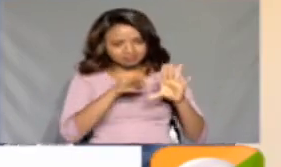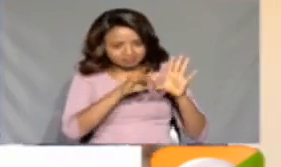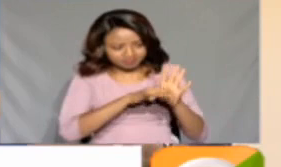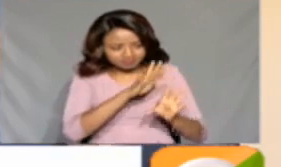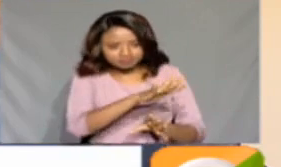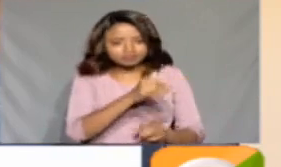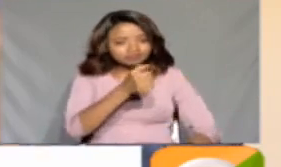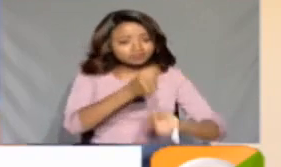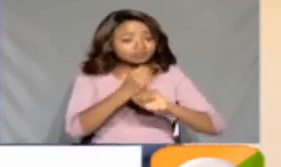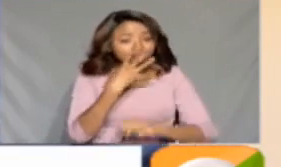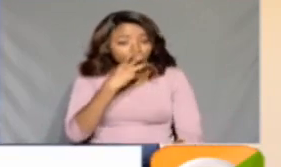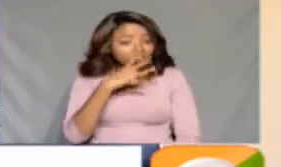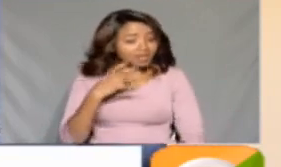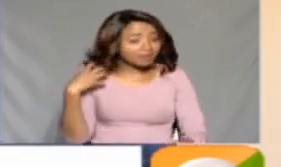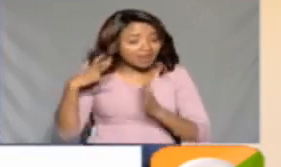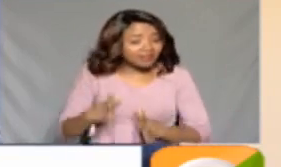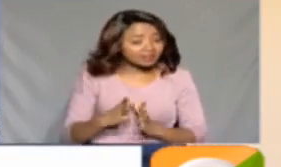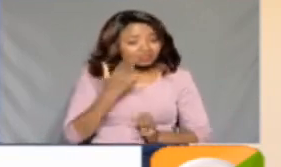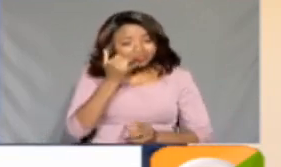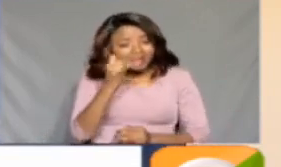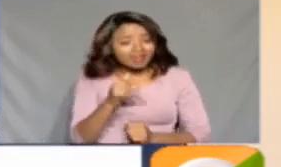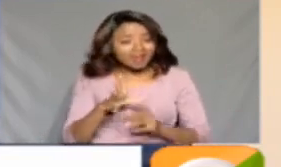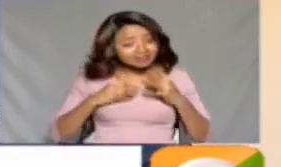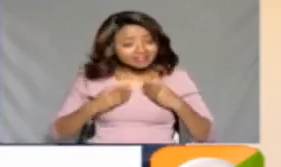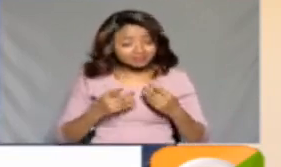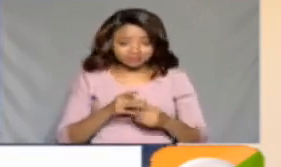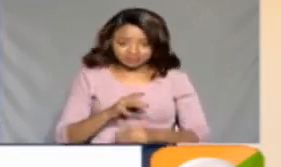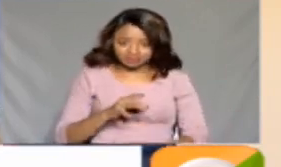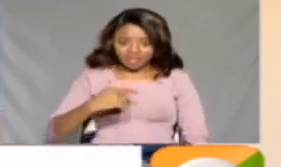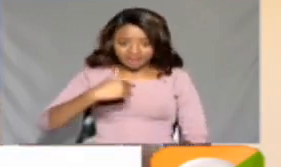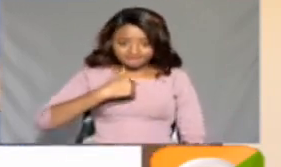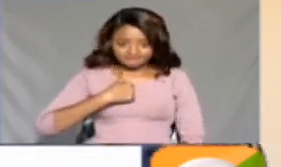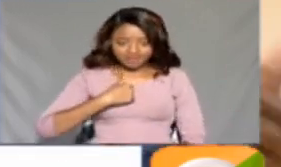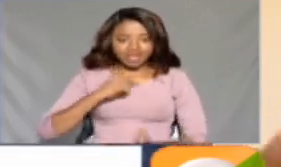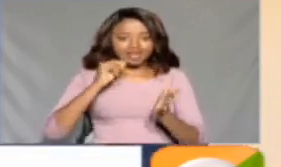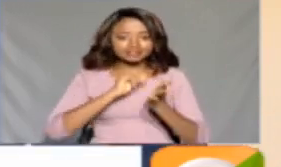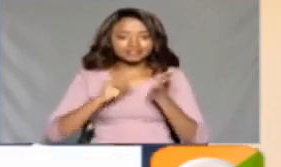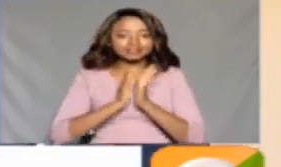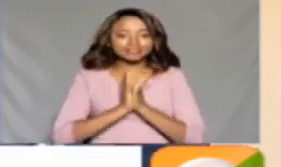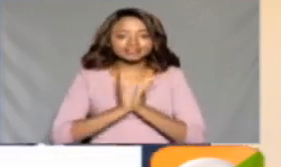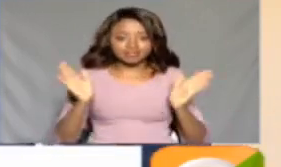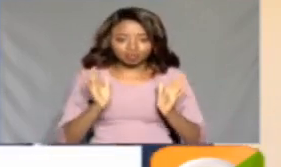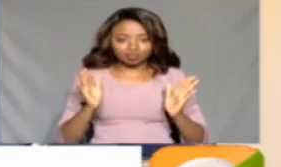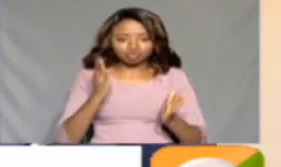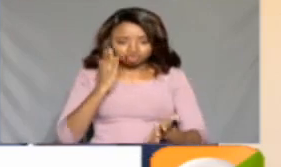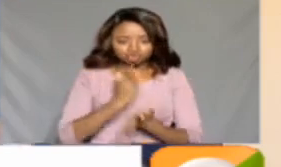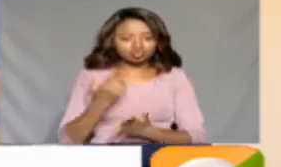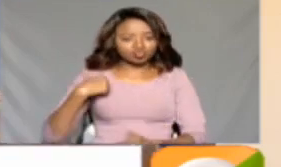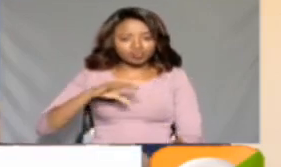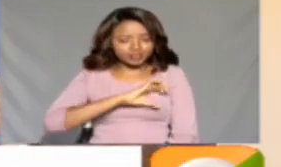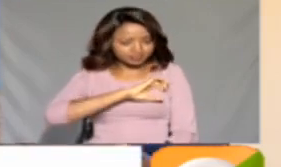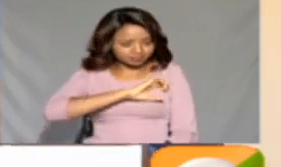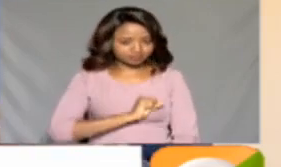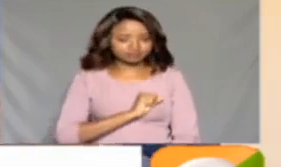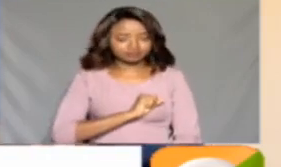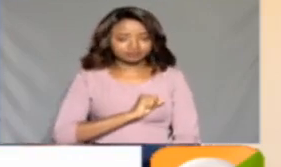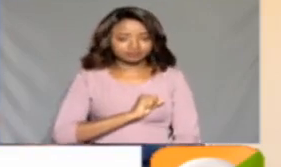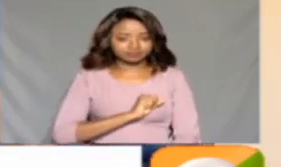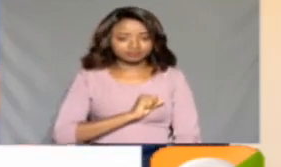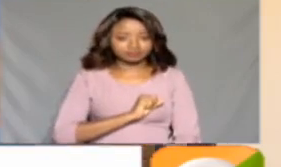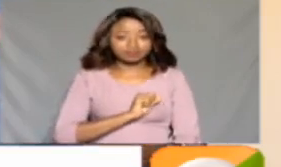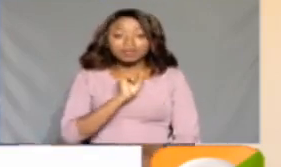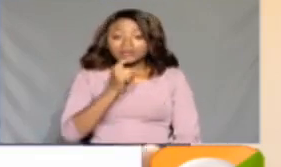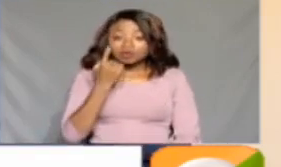not allowed, but I'm the secretary. They are doing it. As secretary general of the party, we are exercising a lot of tolerance. If you saw the